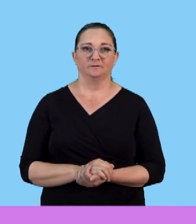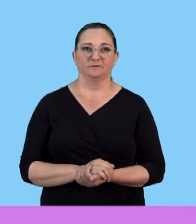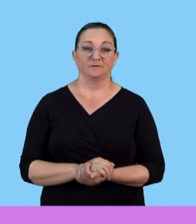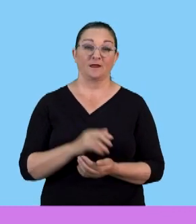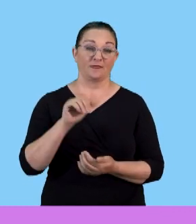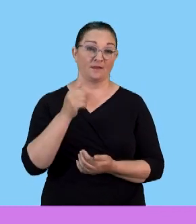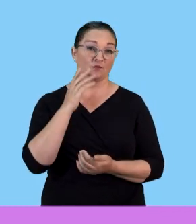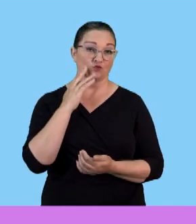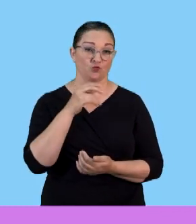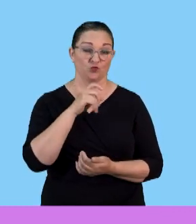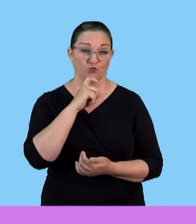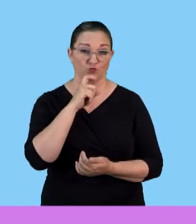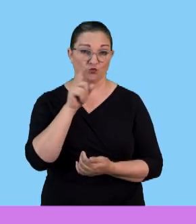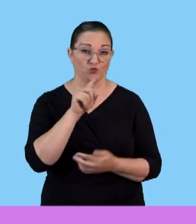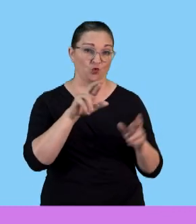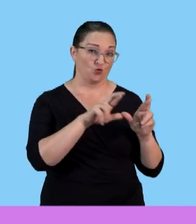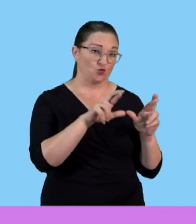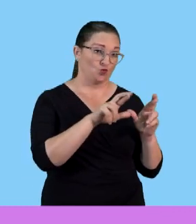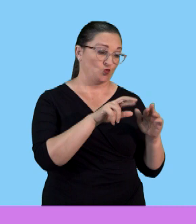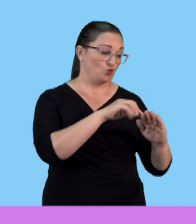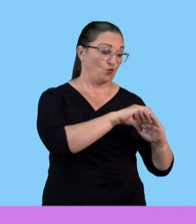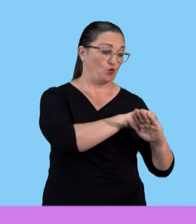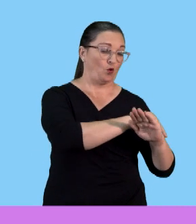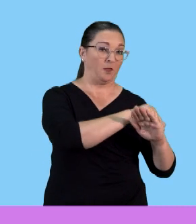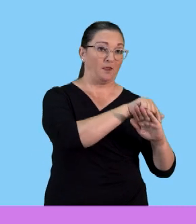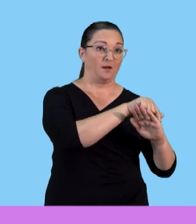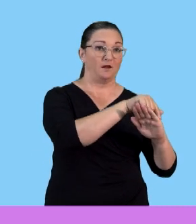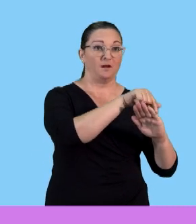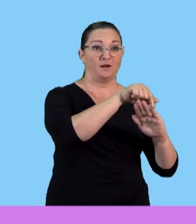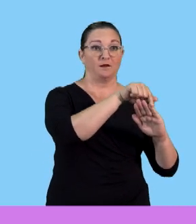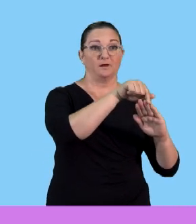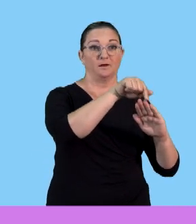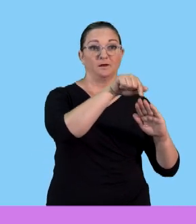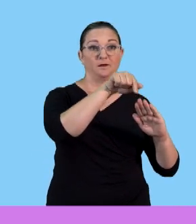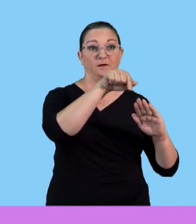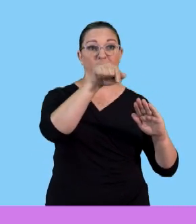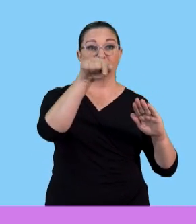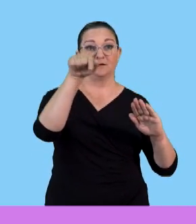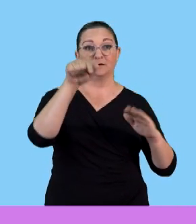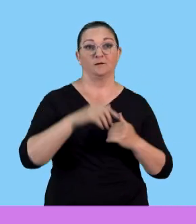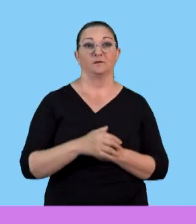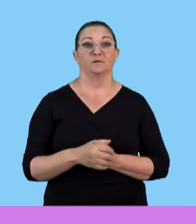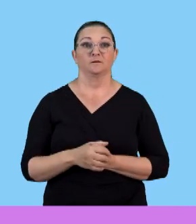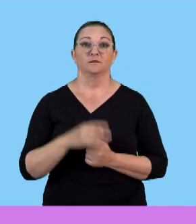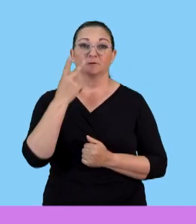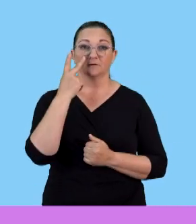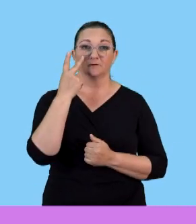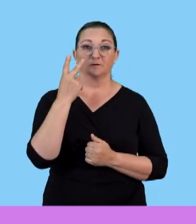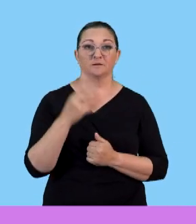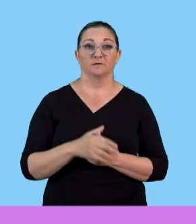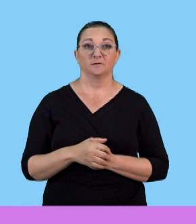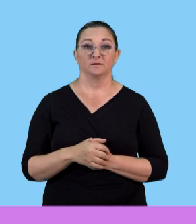But then when you take your ruler, then you draw or you join your points. So this would form